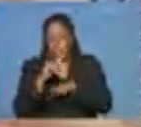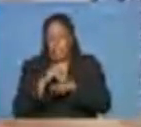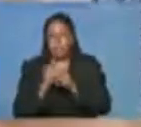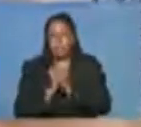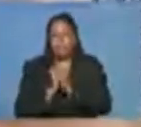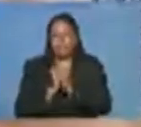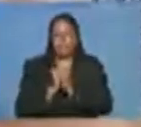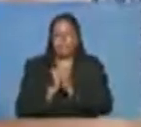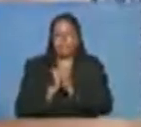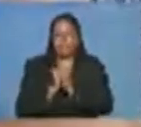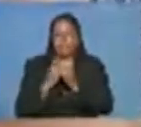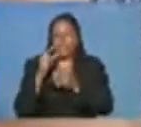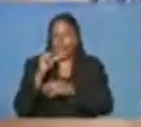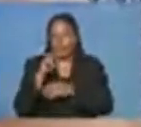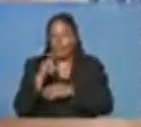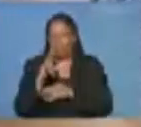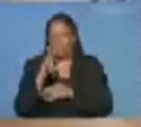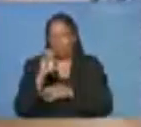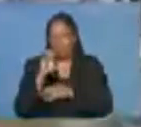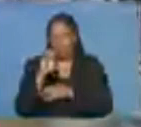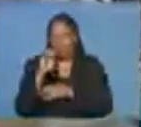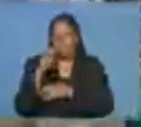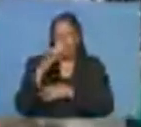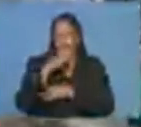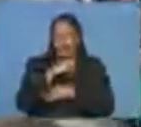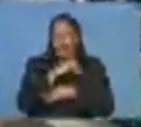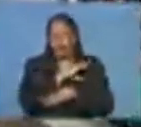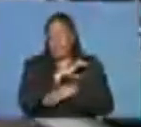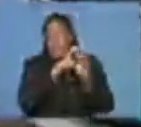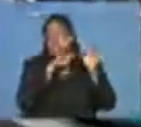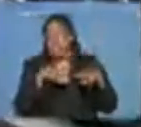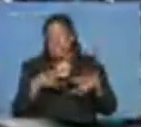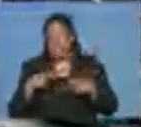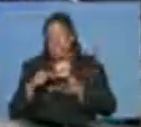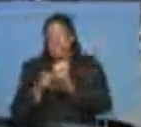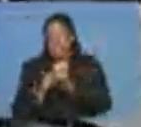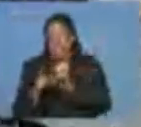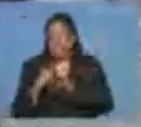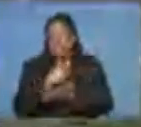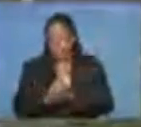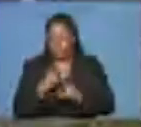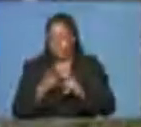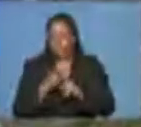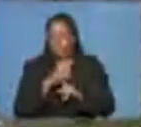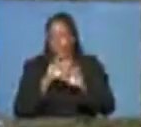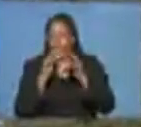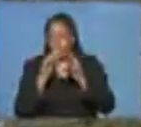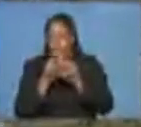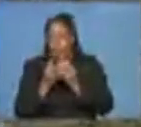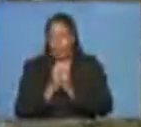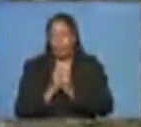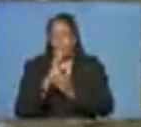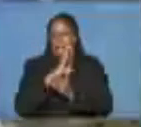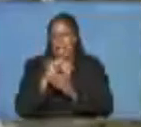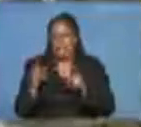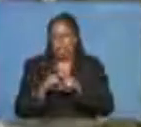of the Grove Police Station, Superintendent Janice Minnis, offering condolences to the families of the victims, but also sharing efforts to